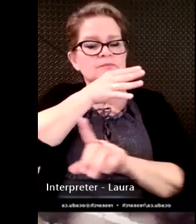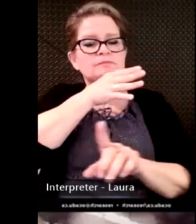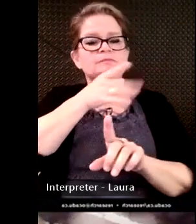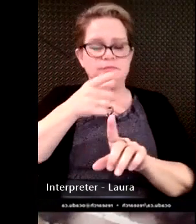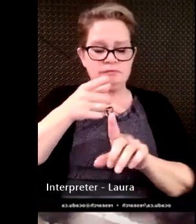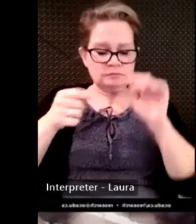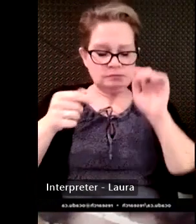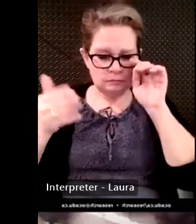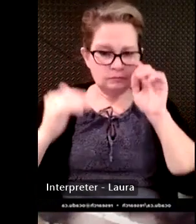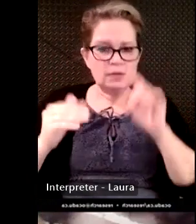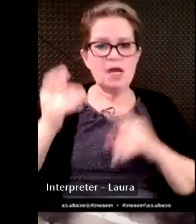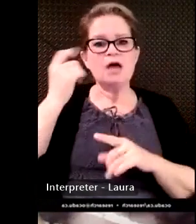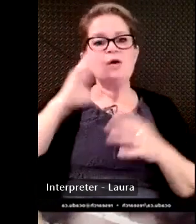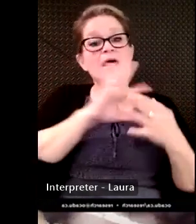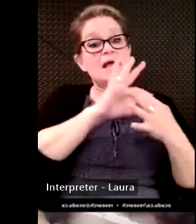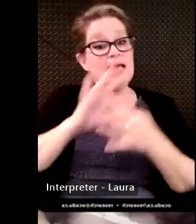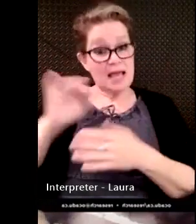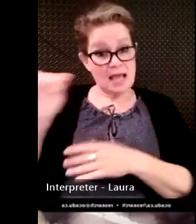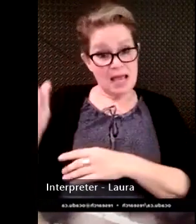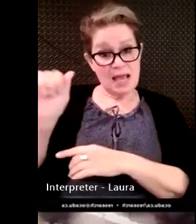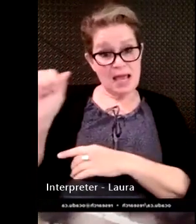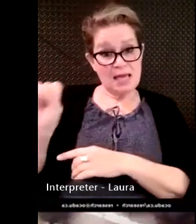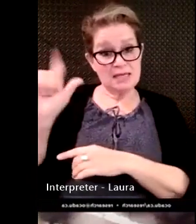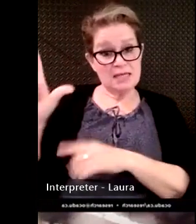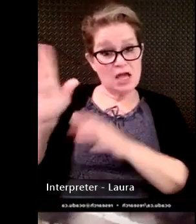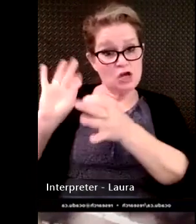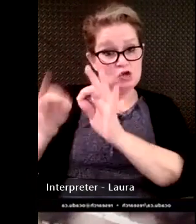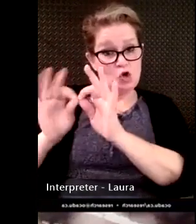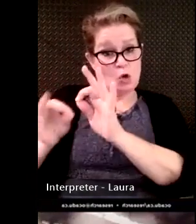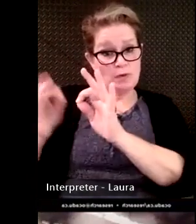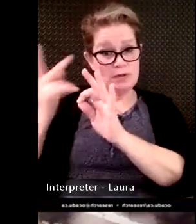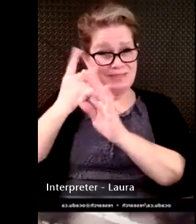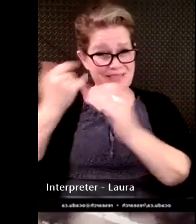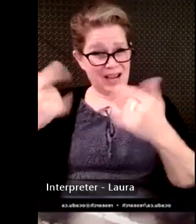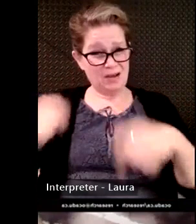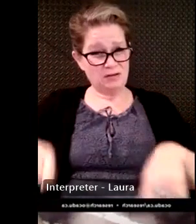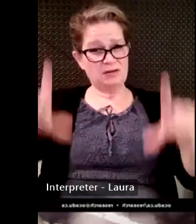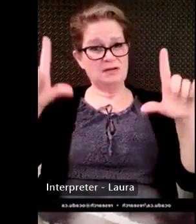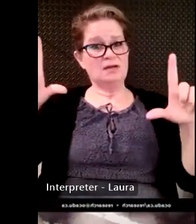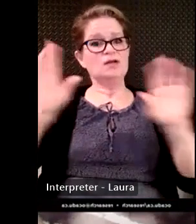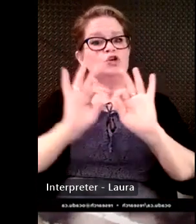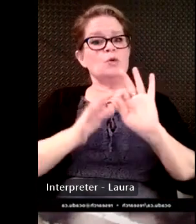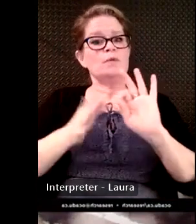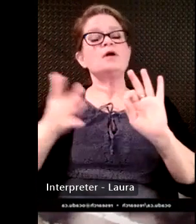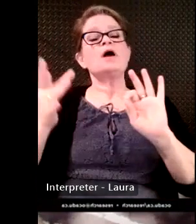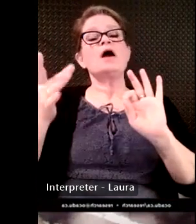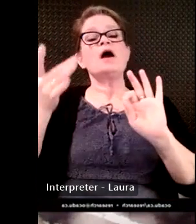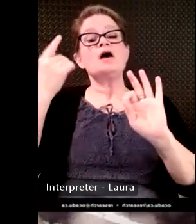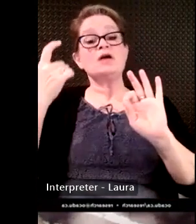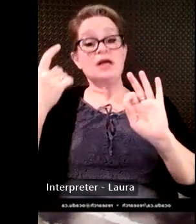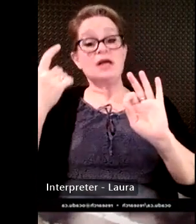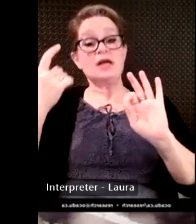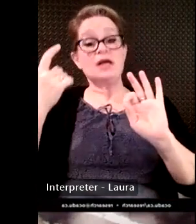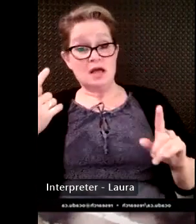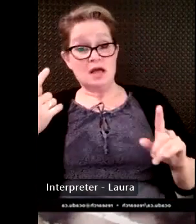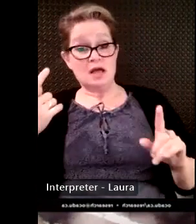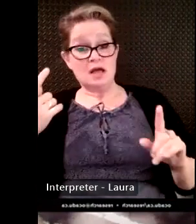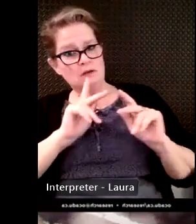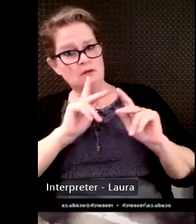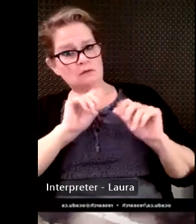of the ASL interpretation that we have up online, what we've said to the community is that we're going to keep this up for 30